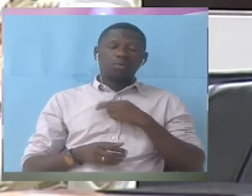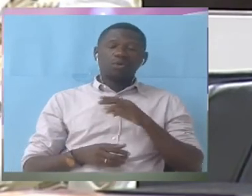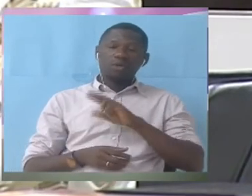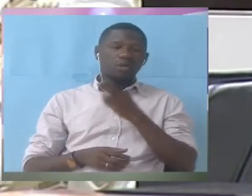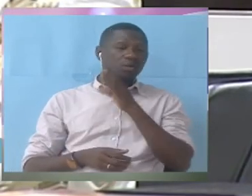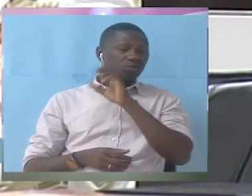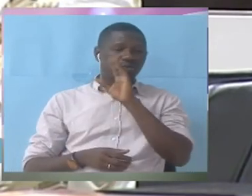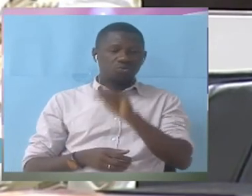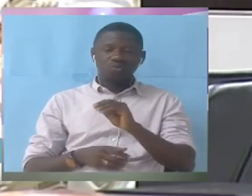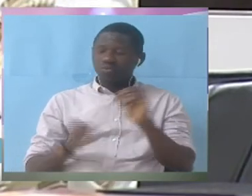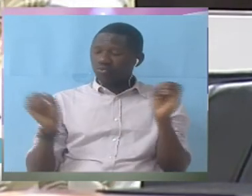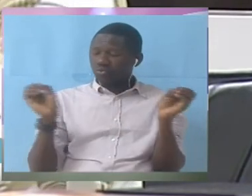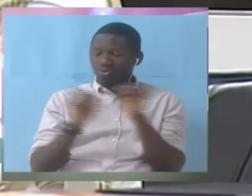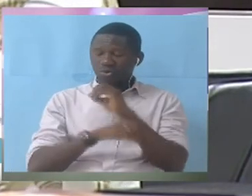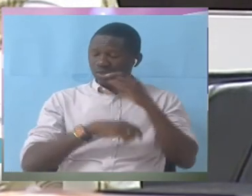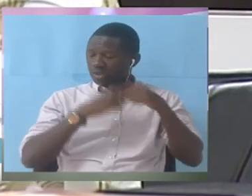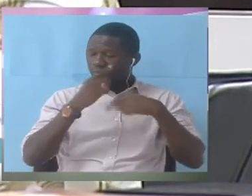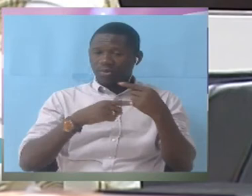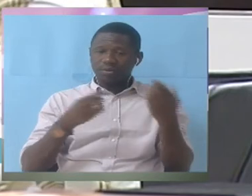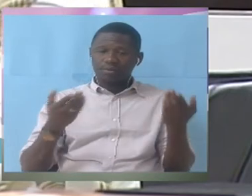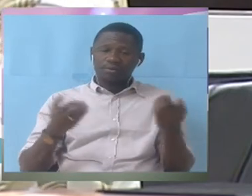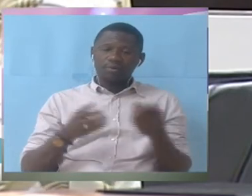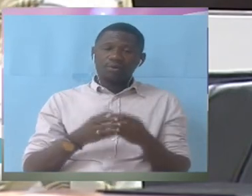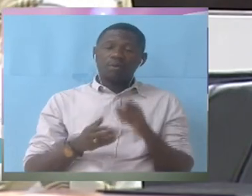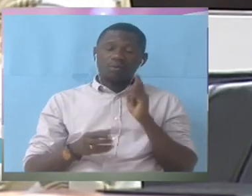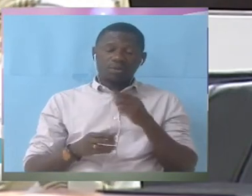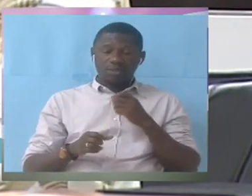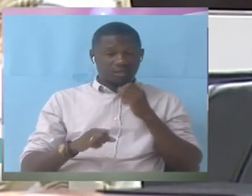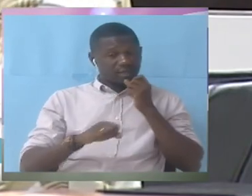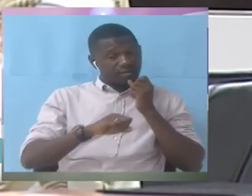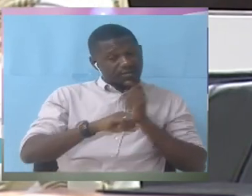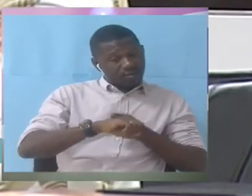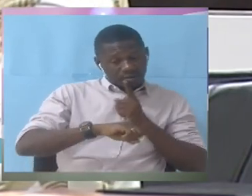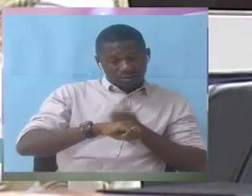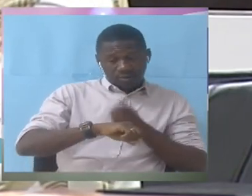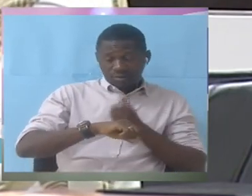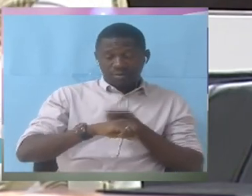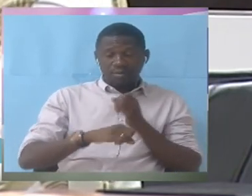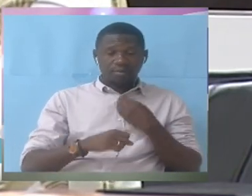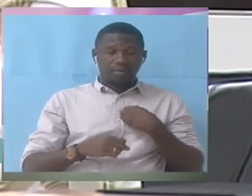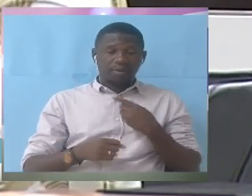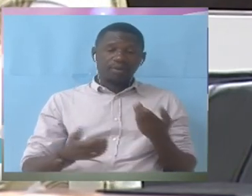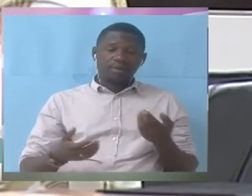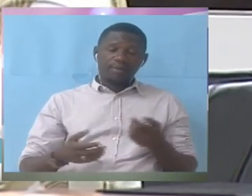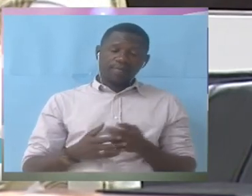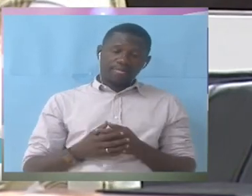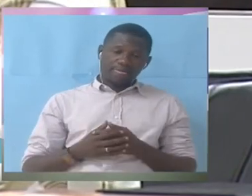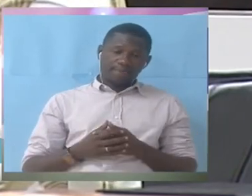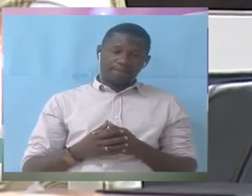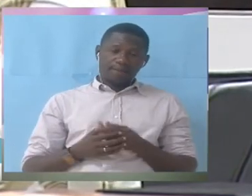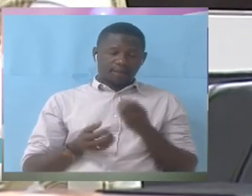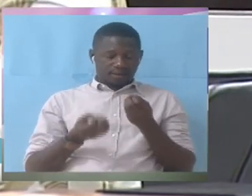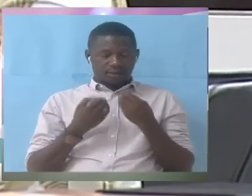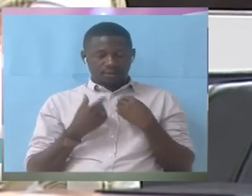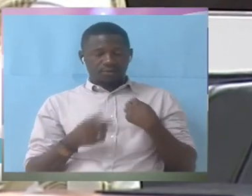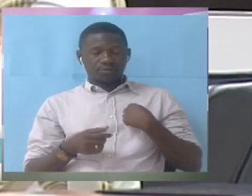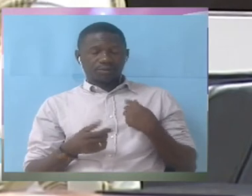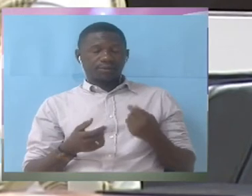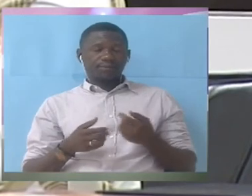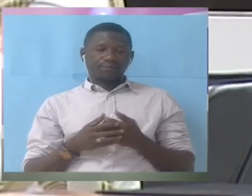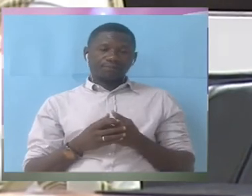waye nak amu ci won pexé munu ci wona def dara. But he cautioned me. Waye mu daldi ma digal. He said to me,